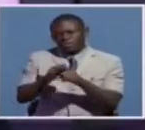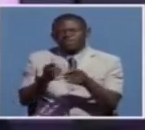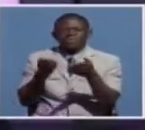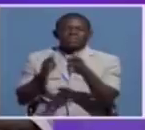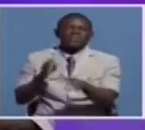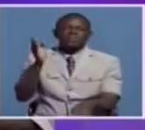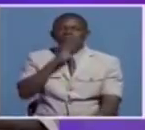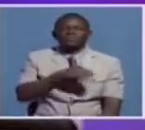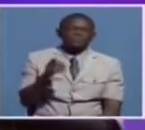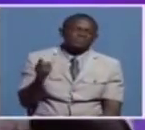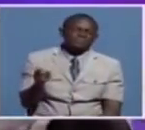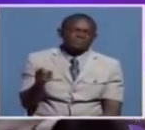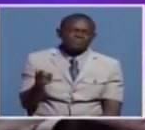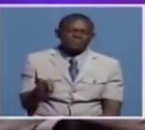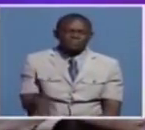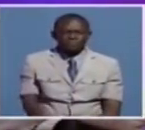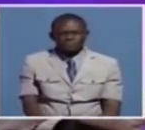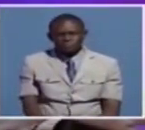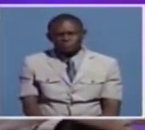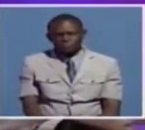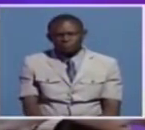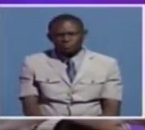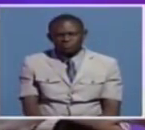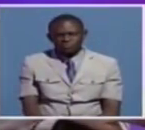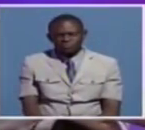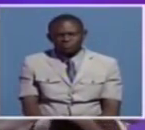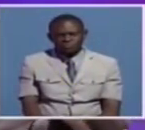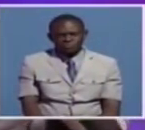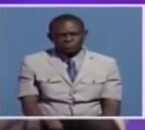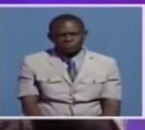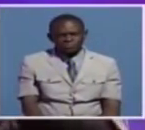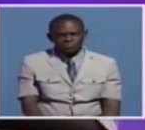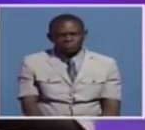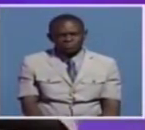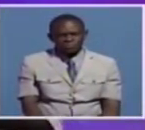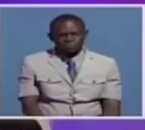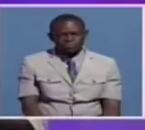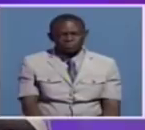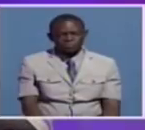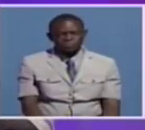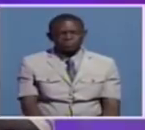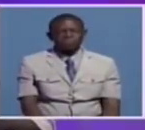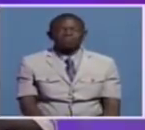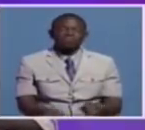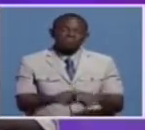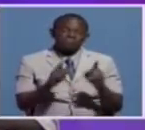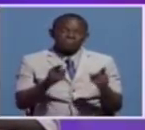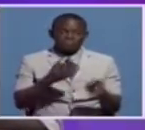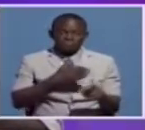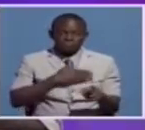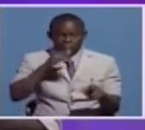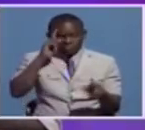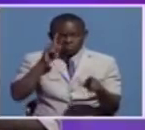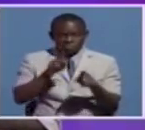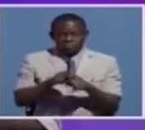but there had been a transition of illness, so you could see that he was losing the battle. So even when he